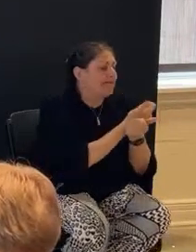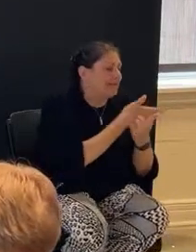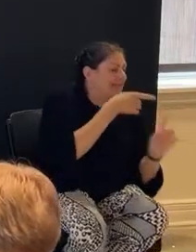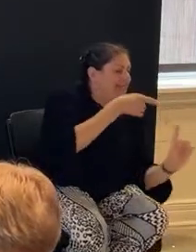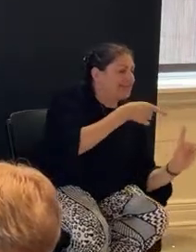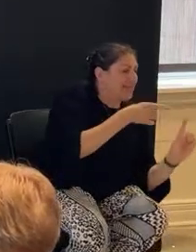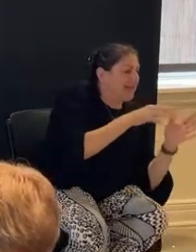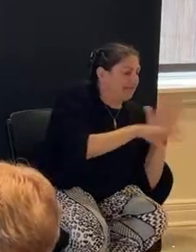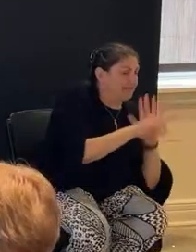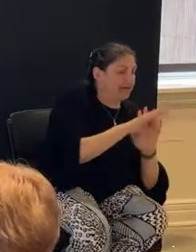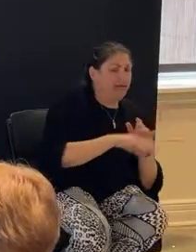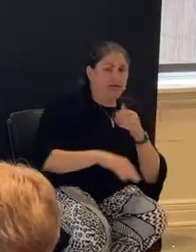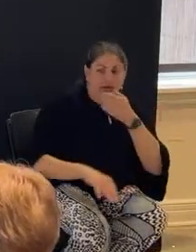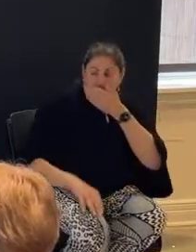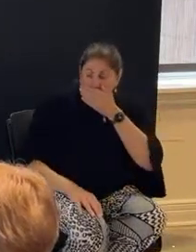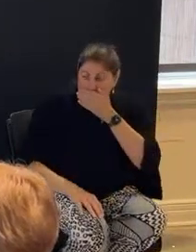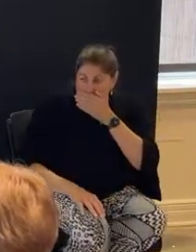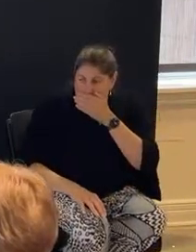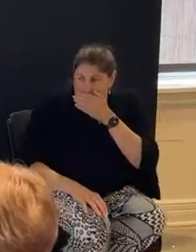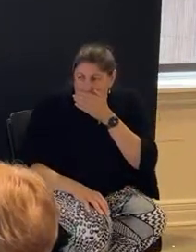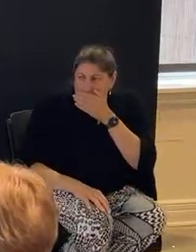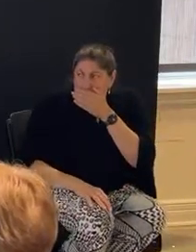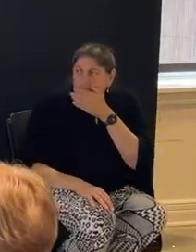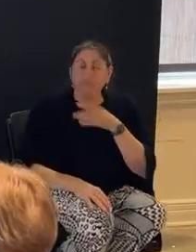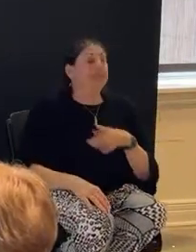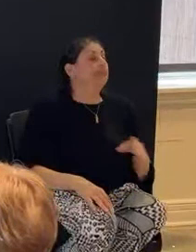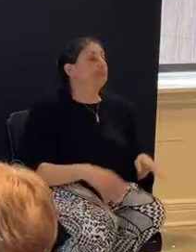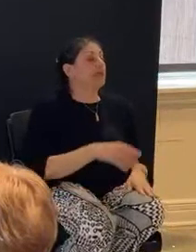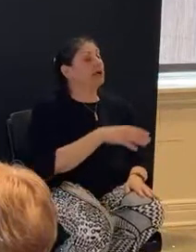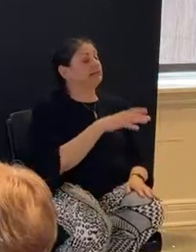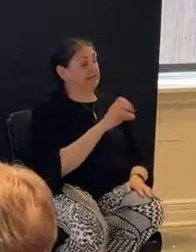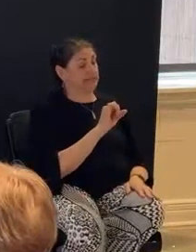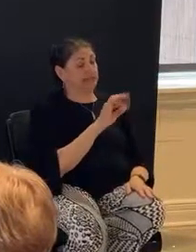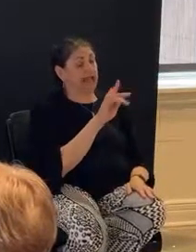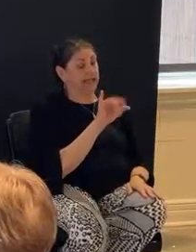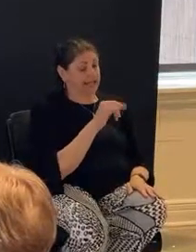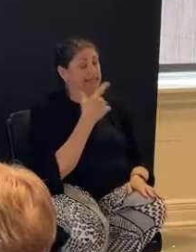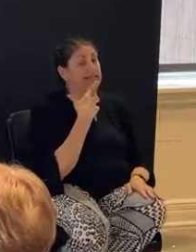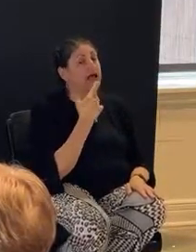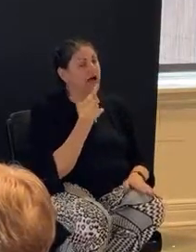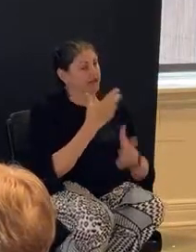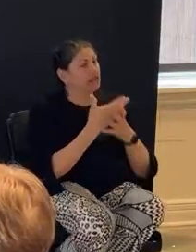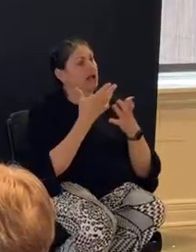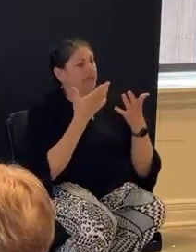in disaster management, which is kind of interesting.